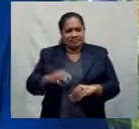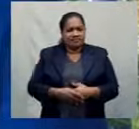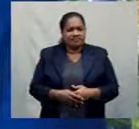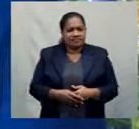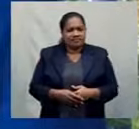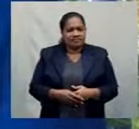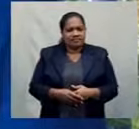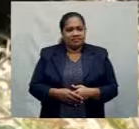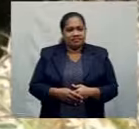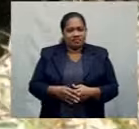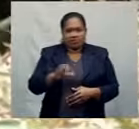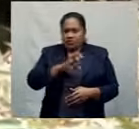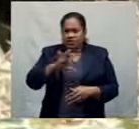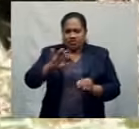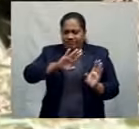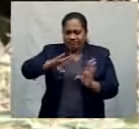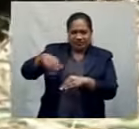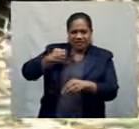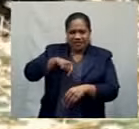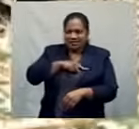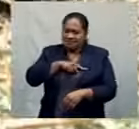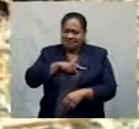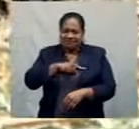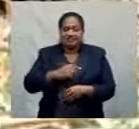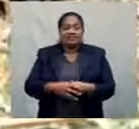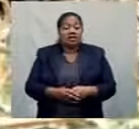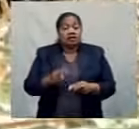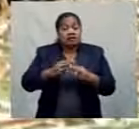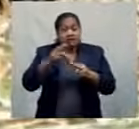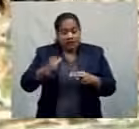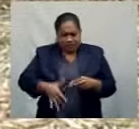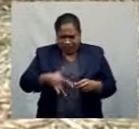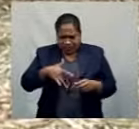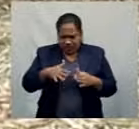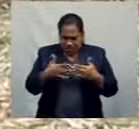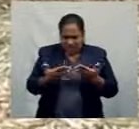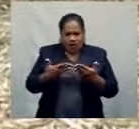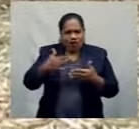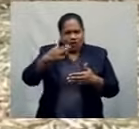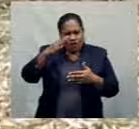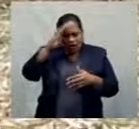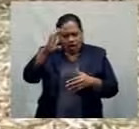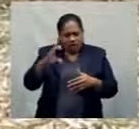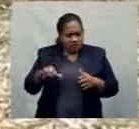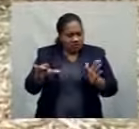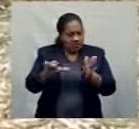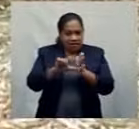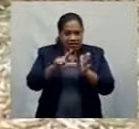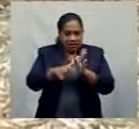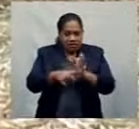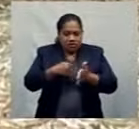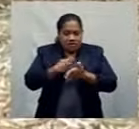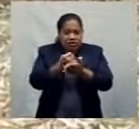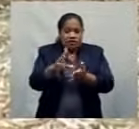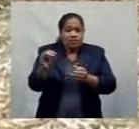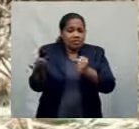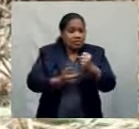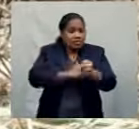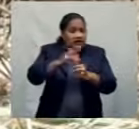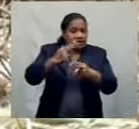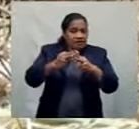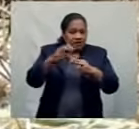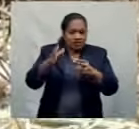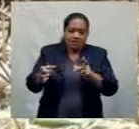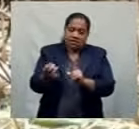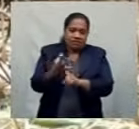won't leave us behind. The farmers feel that with the country going through a tough time, support by cane farmers is crucial